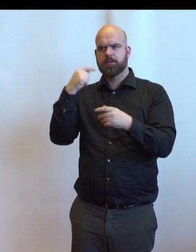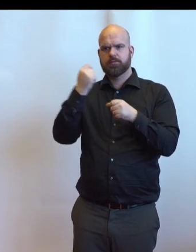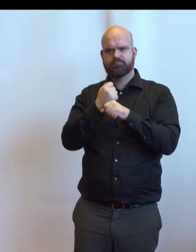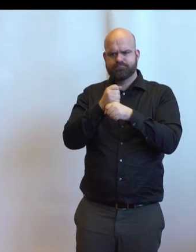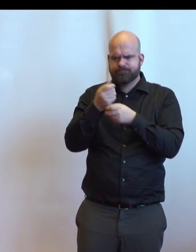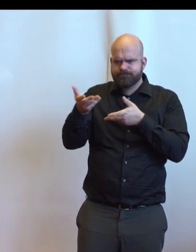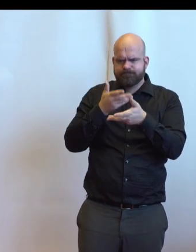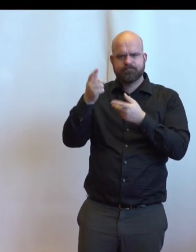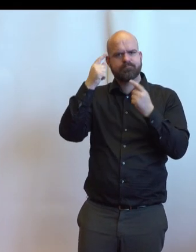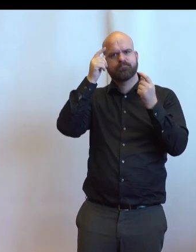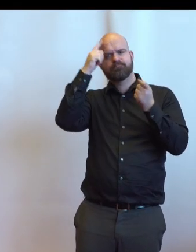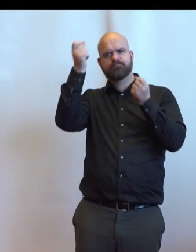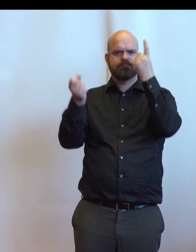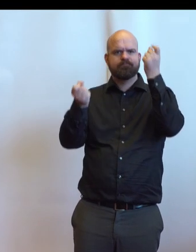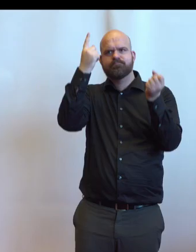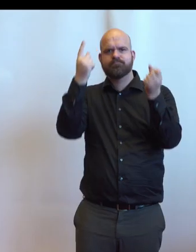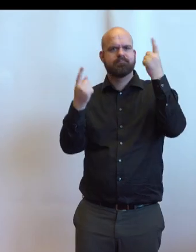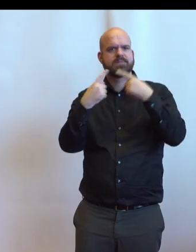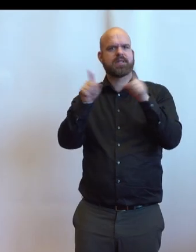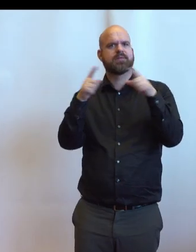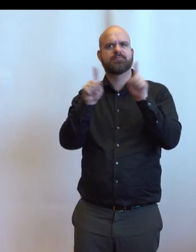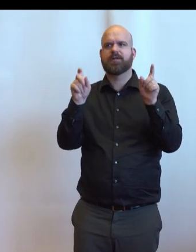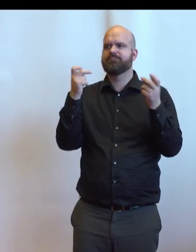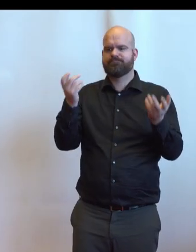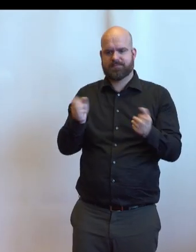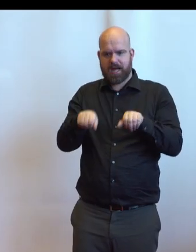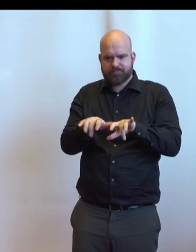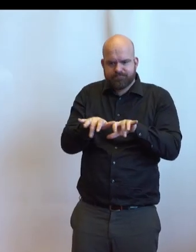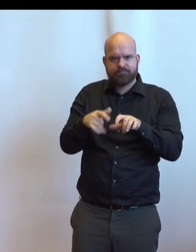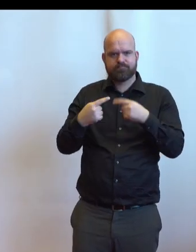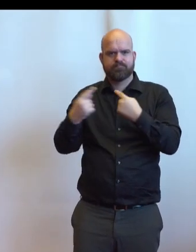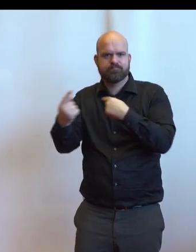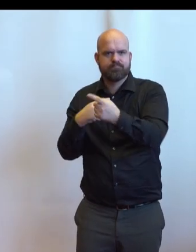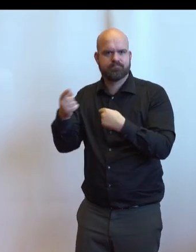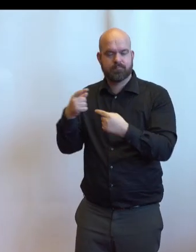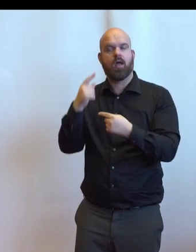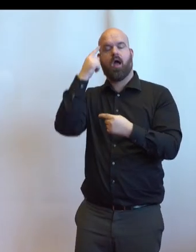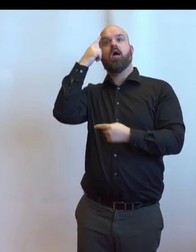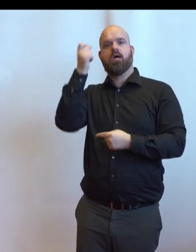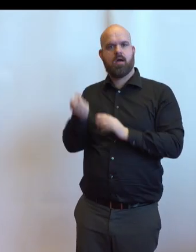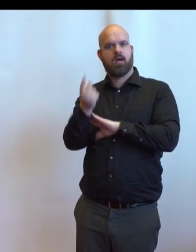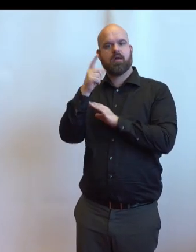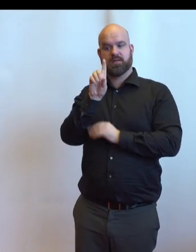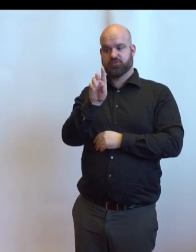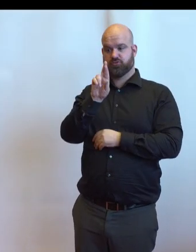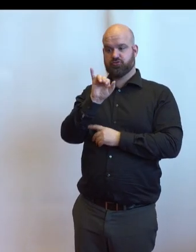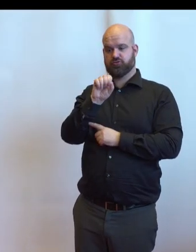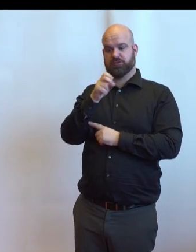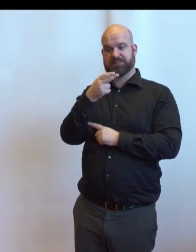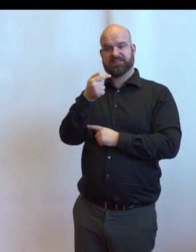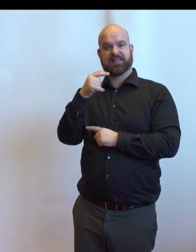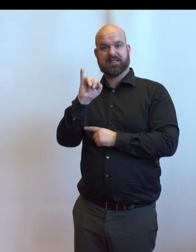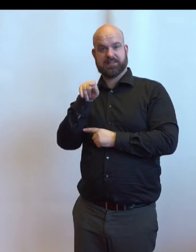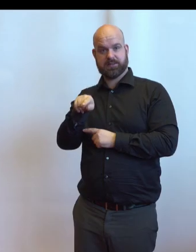developed an accessibility solution called Drishti. Drishti is an acronym for disambiguating real-time insights for